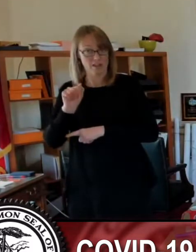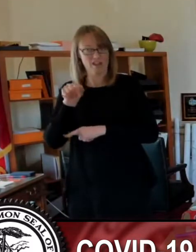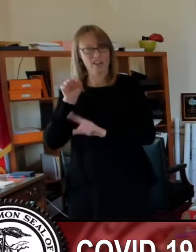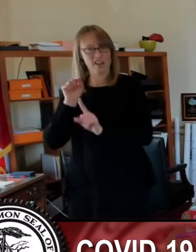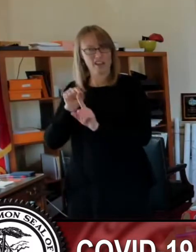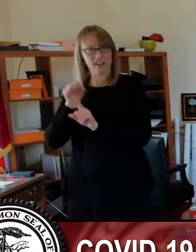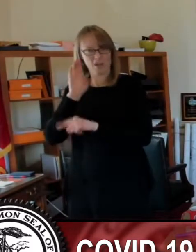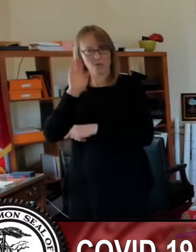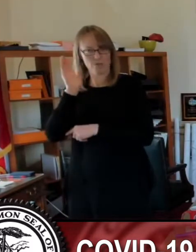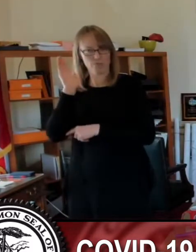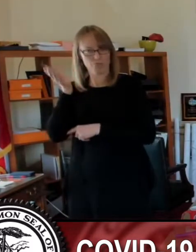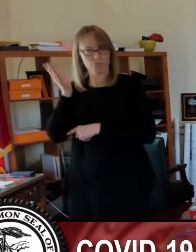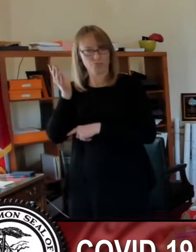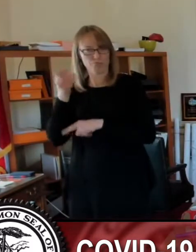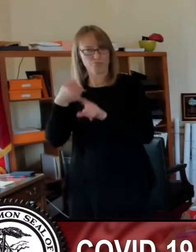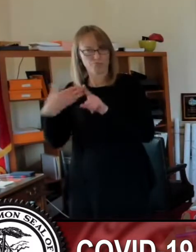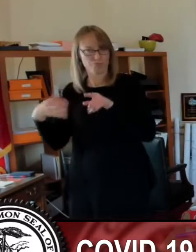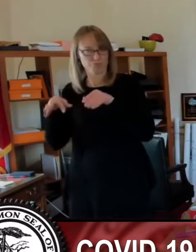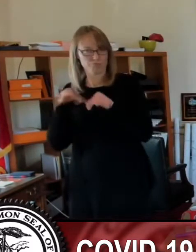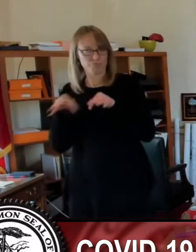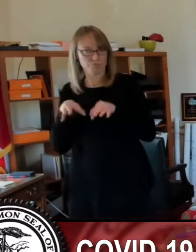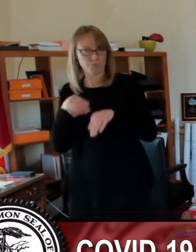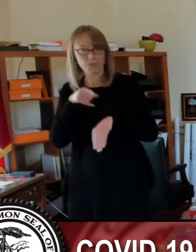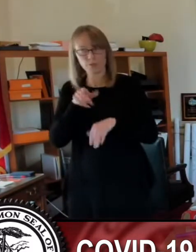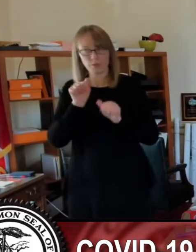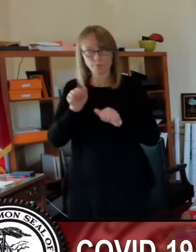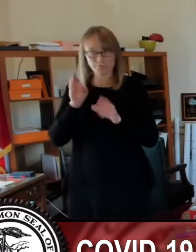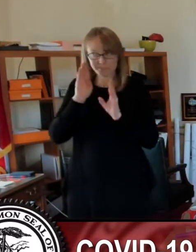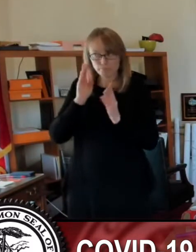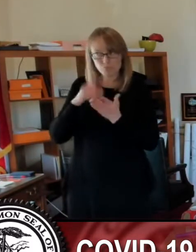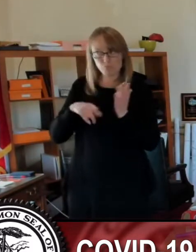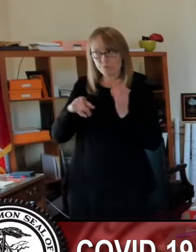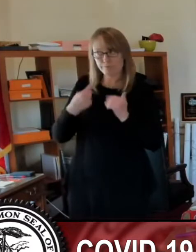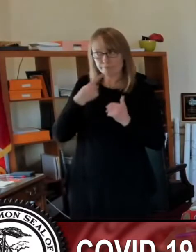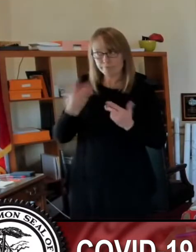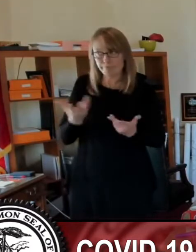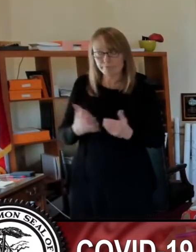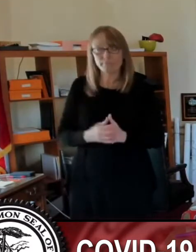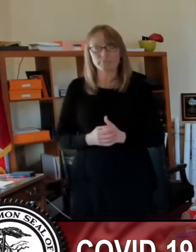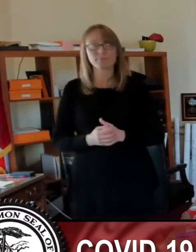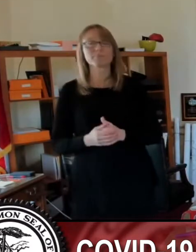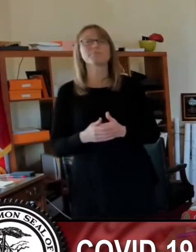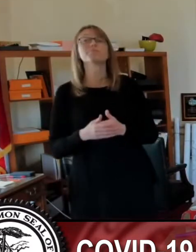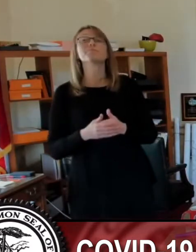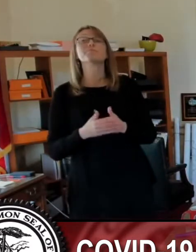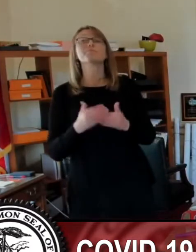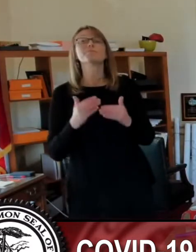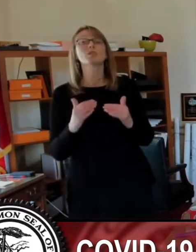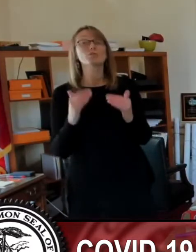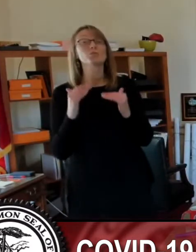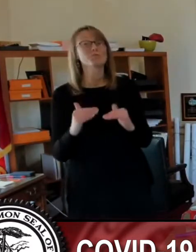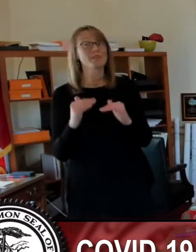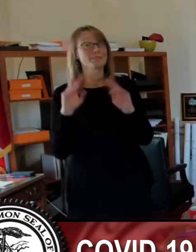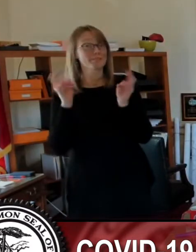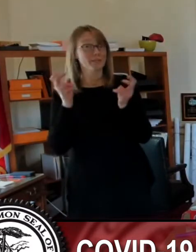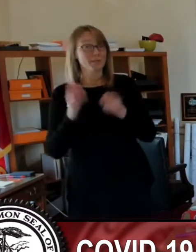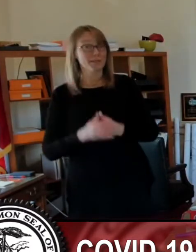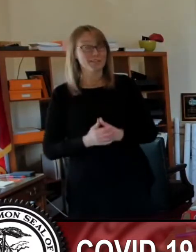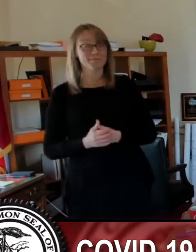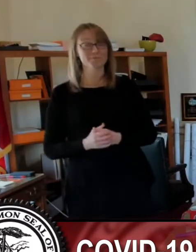please. Okay. On next subject, a little bit